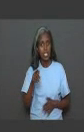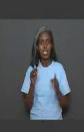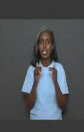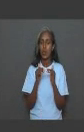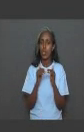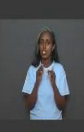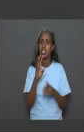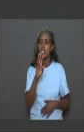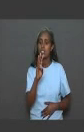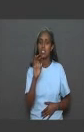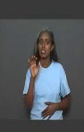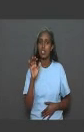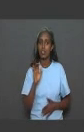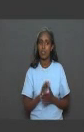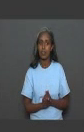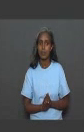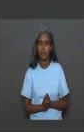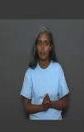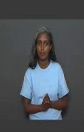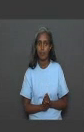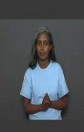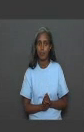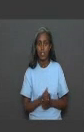0.75p equals 600.